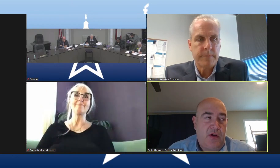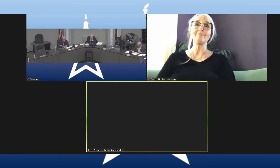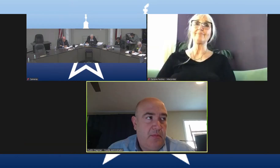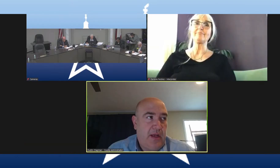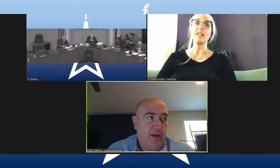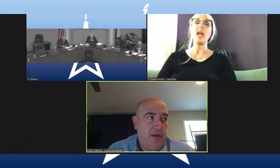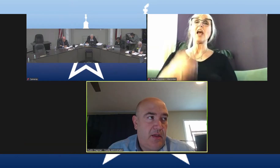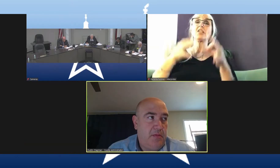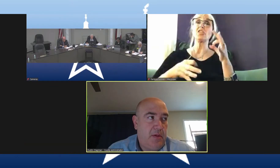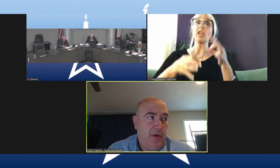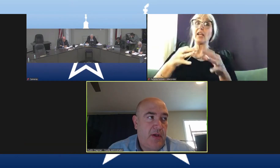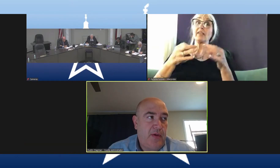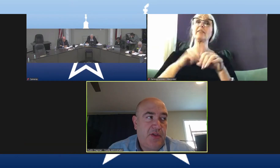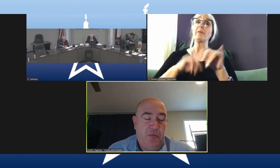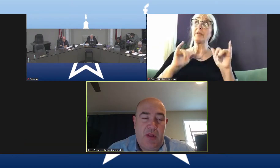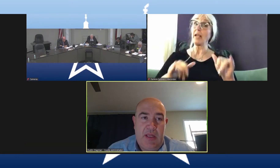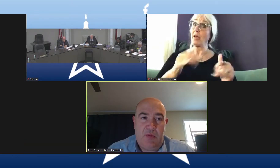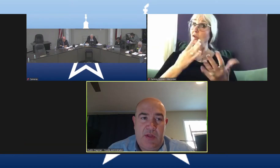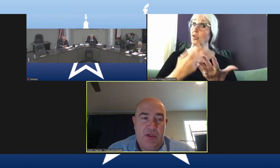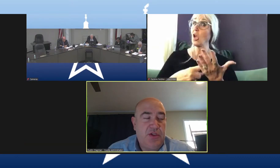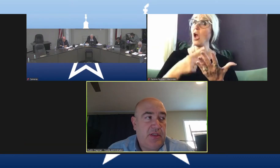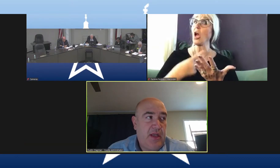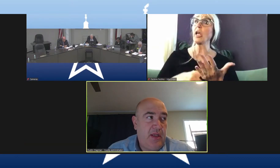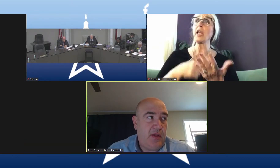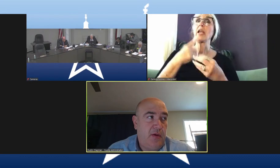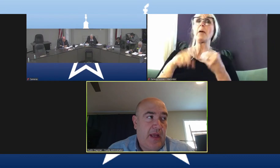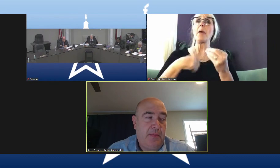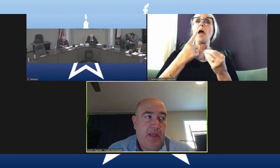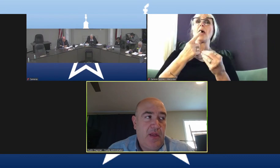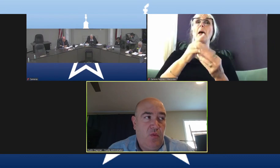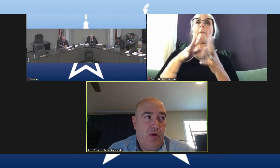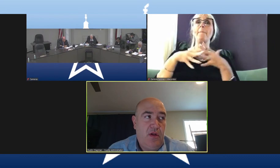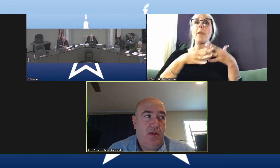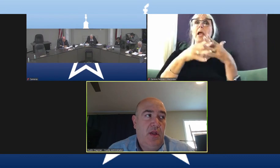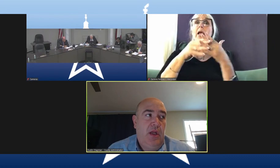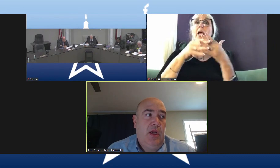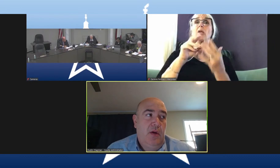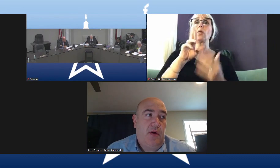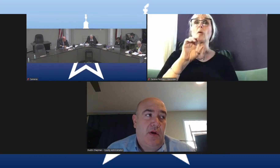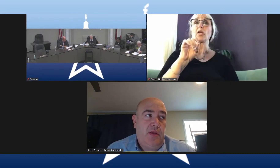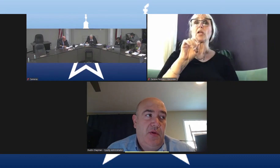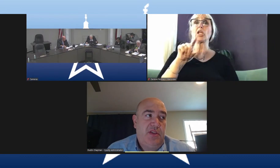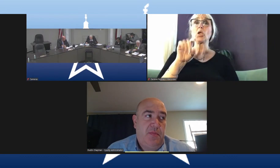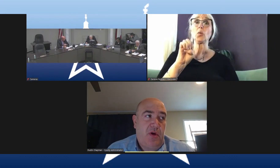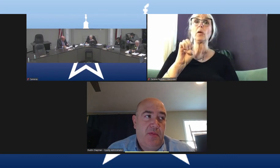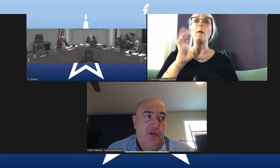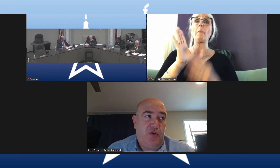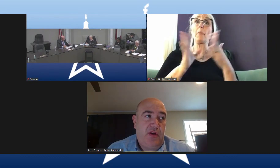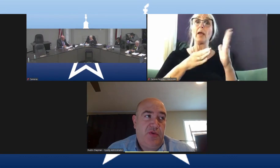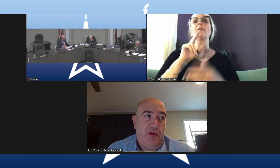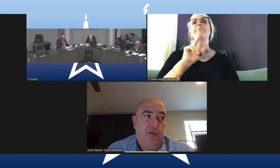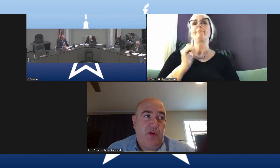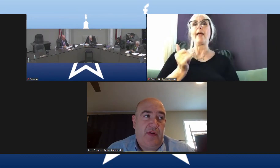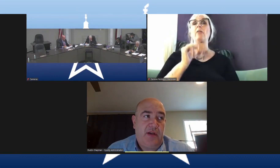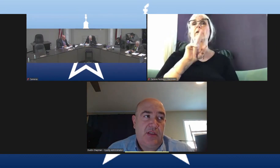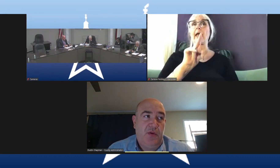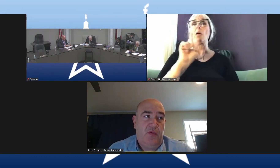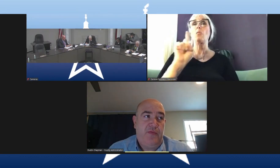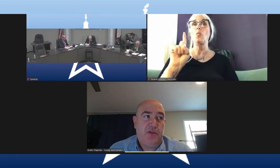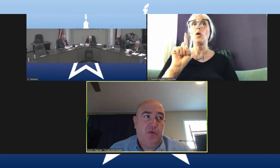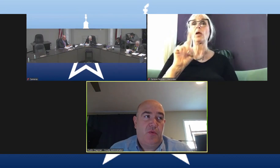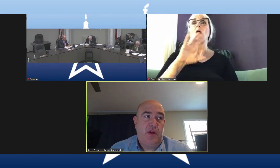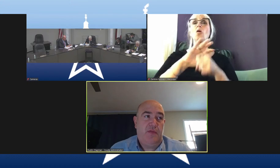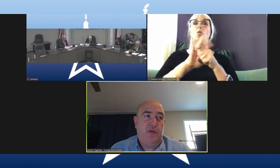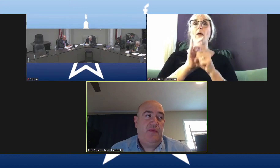while we're talking about American Rescue Plan, we can just stay and go to item K1. Okay. Regarding the U.S. Department of Treasury Coronavirus